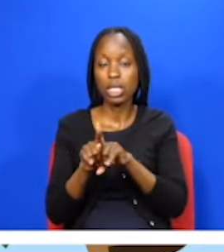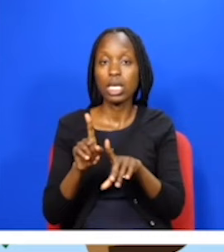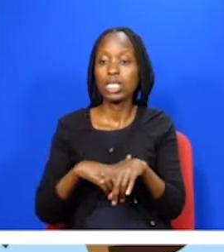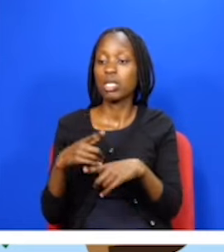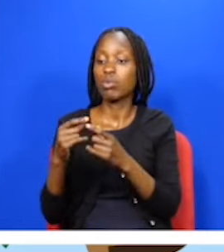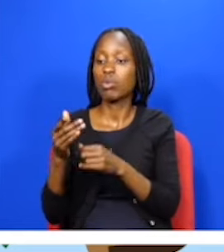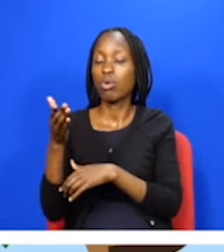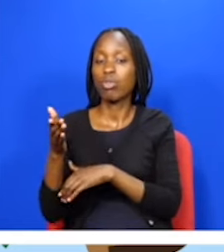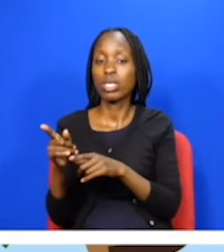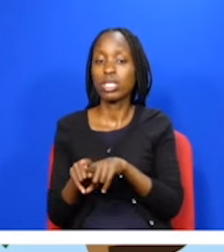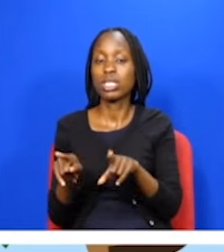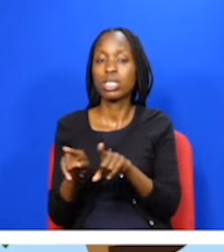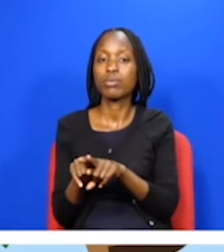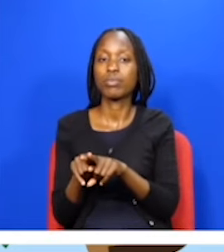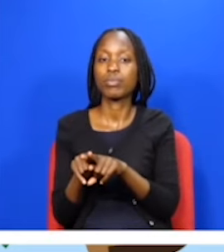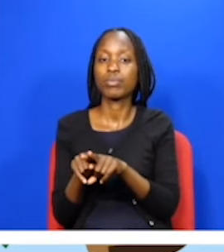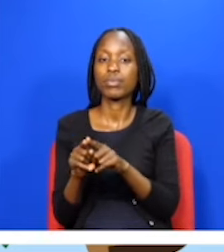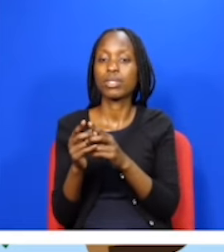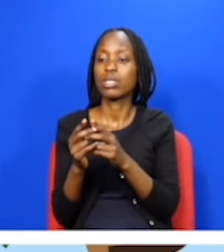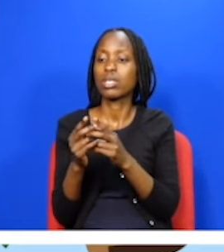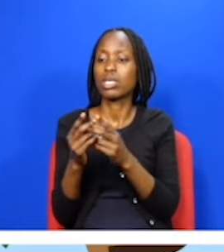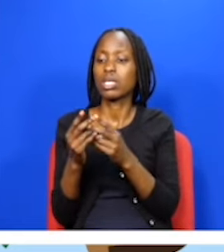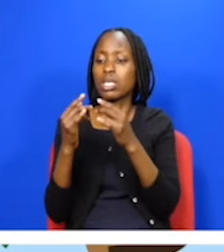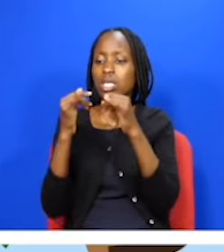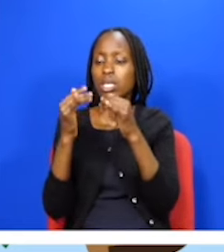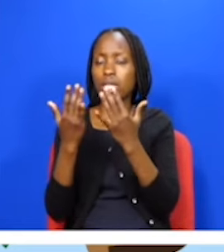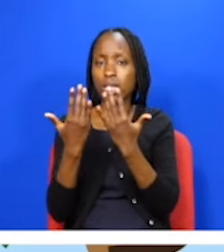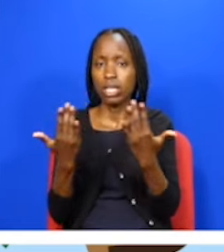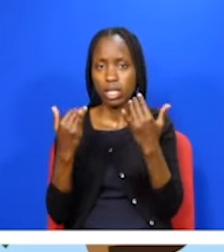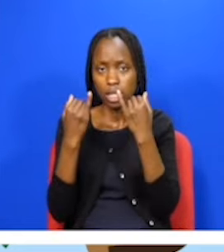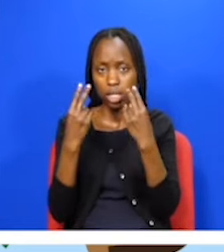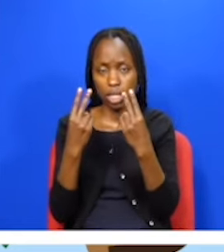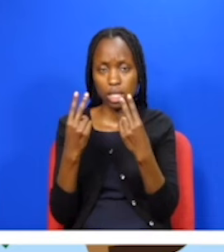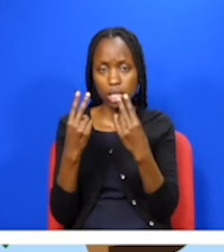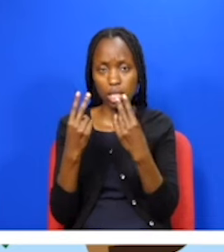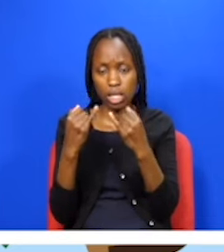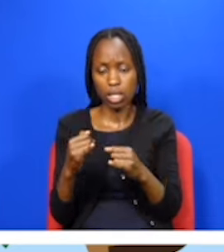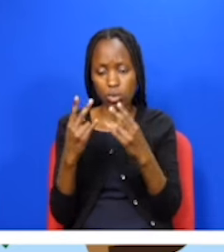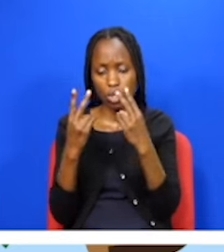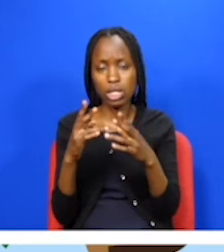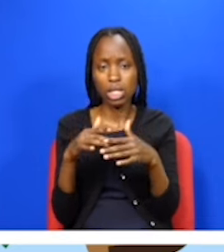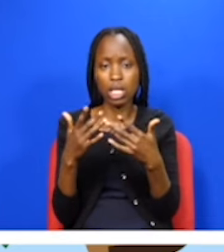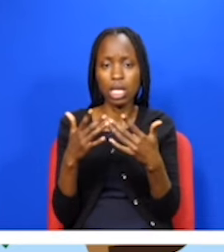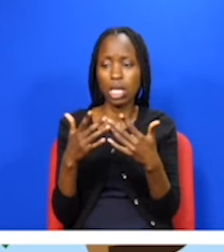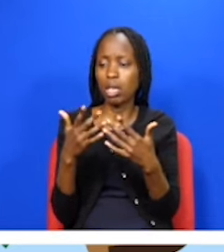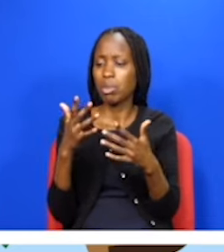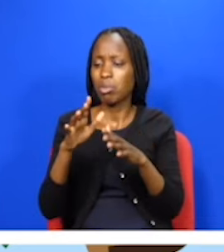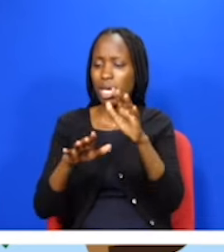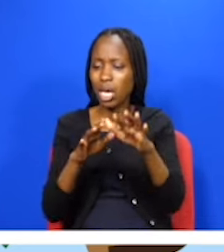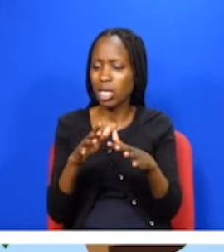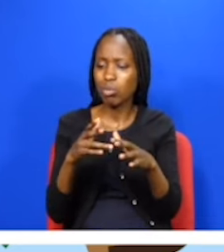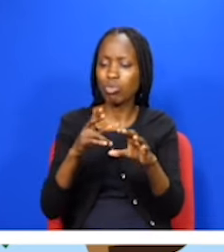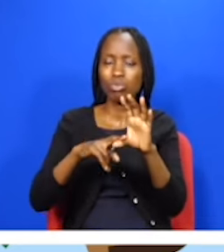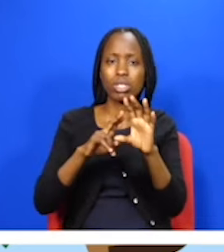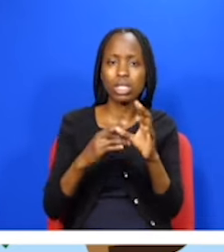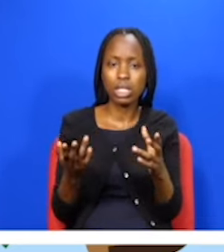there, you definitely see new things. Maybe people, animals, chairs in school,